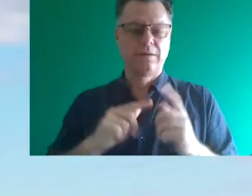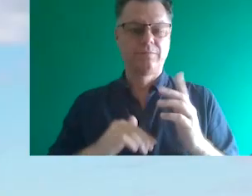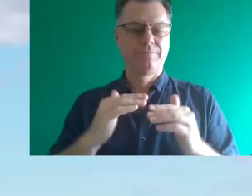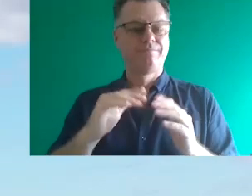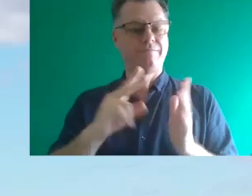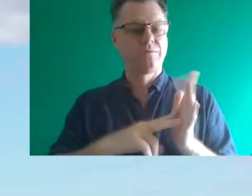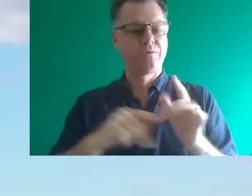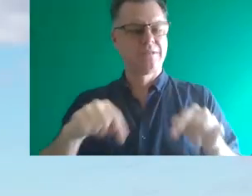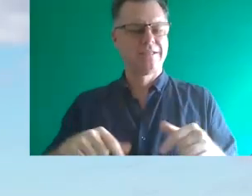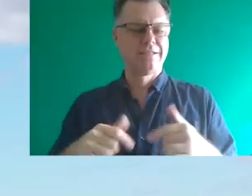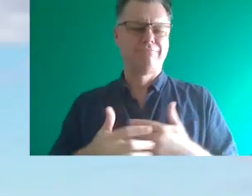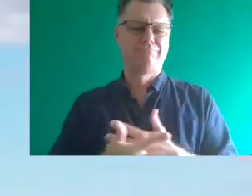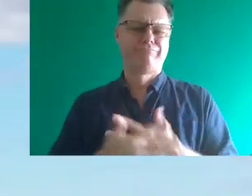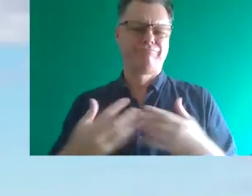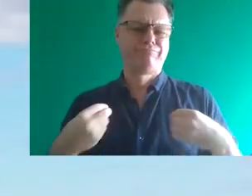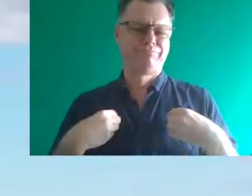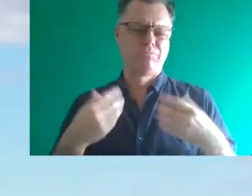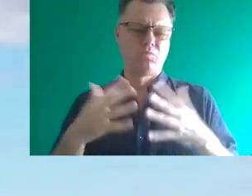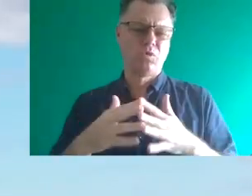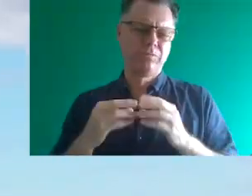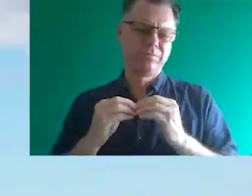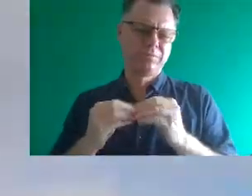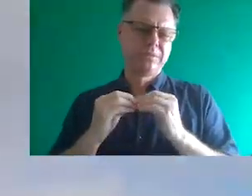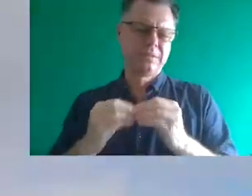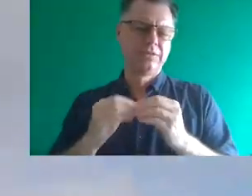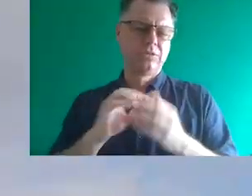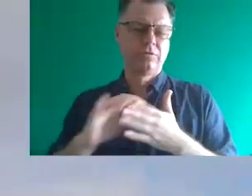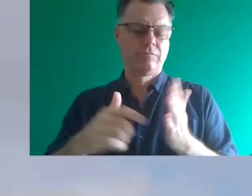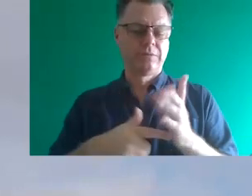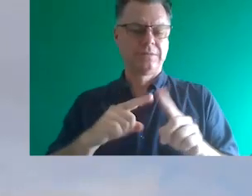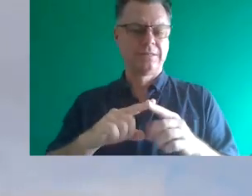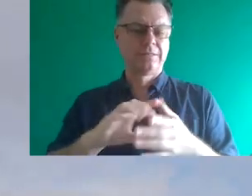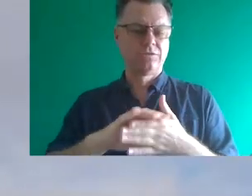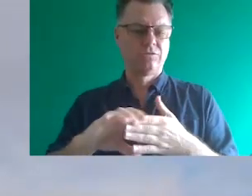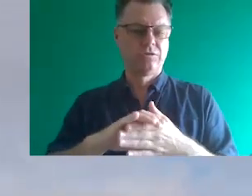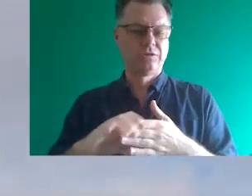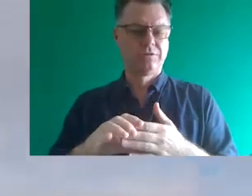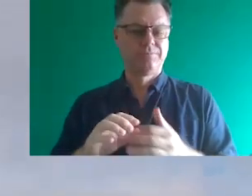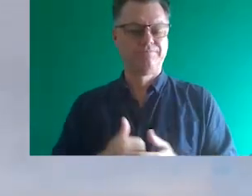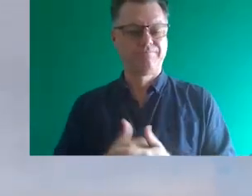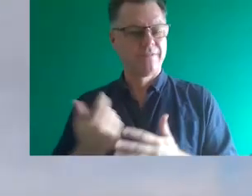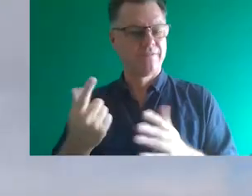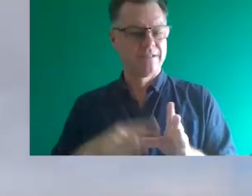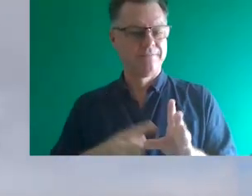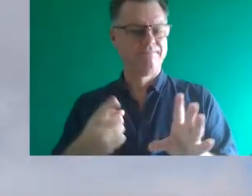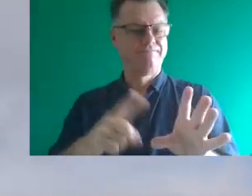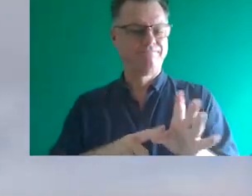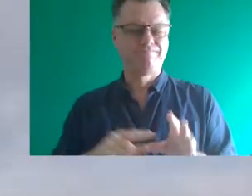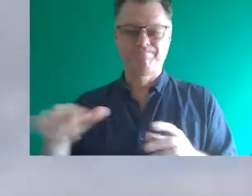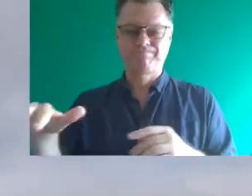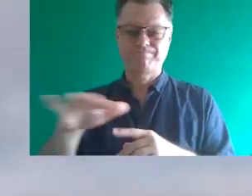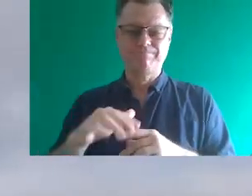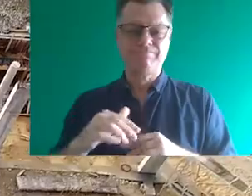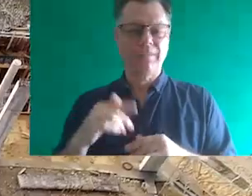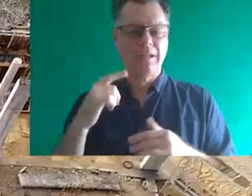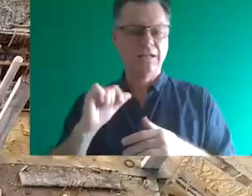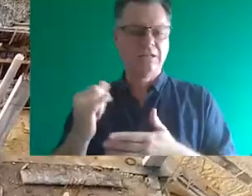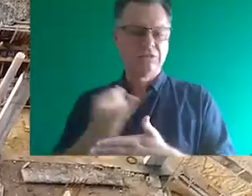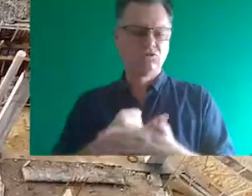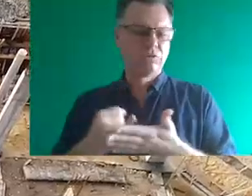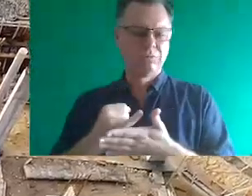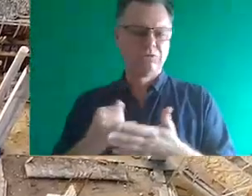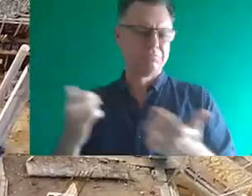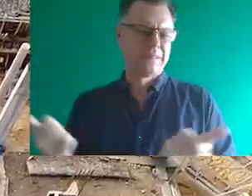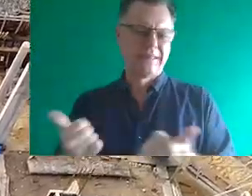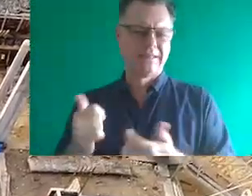construction. In Victoria, major infrastructure projects make up a growing sector that receives billions of taxpayer dollars each year. It's